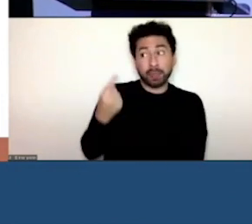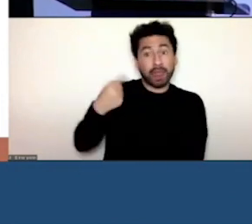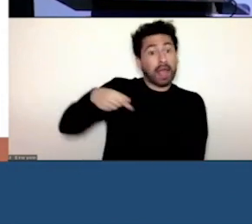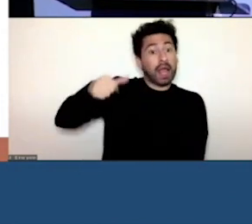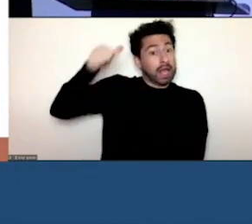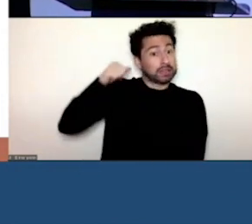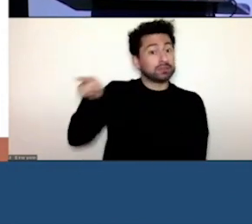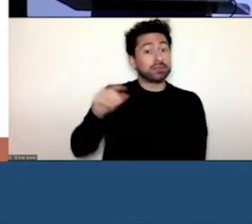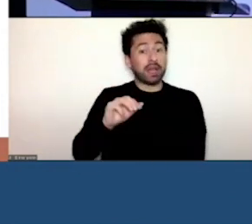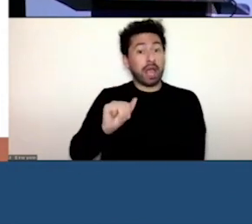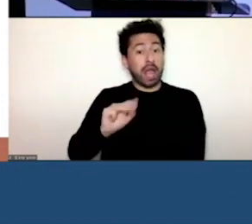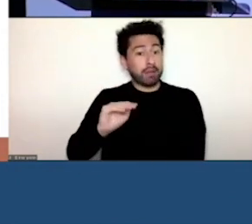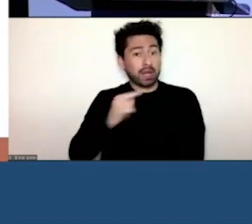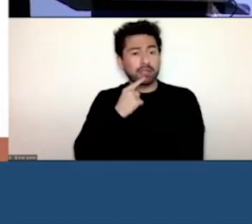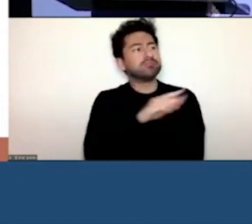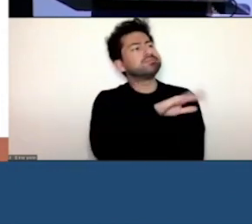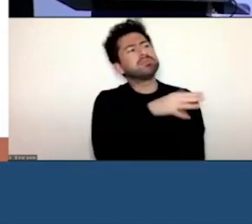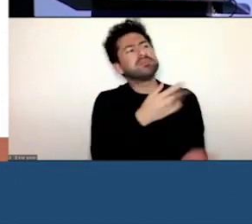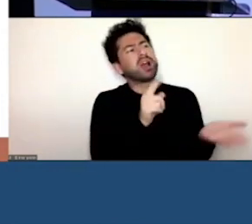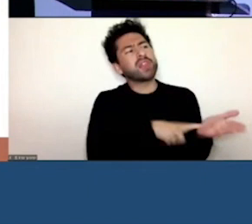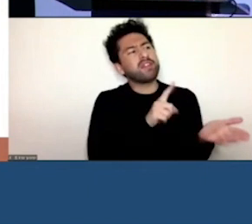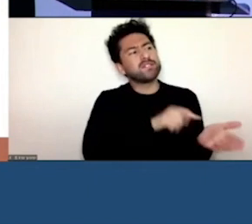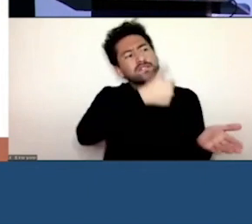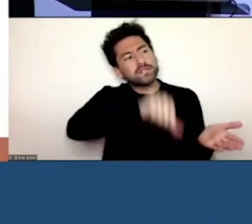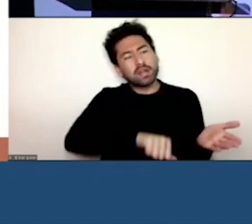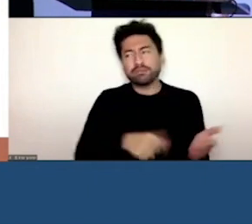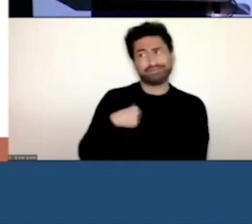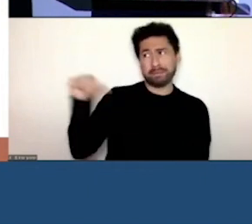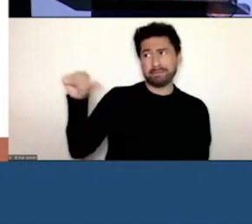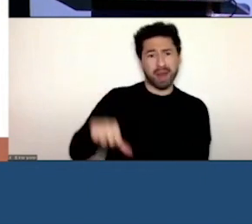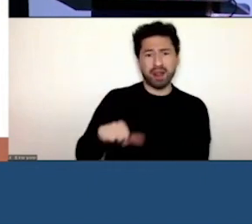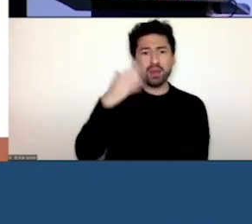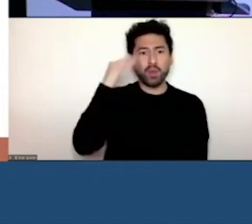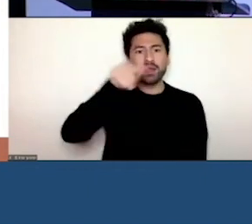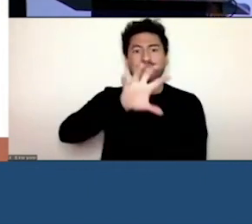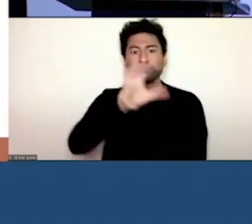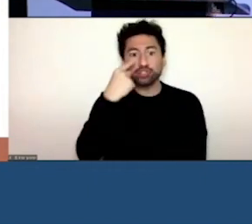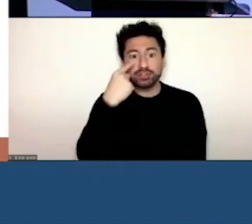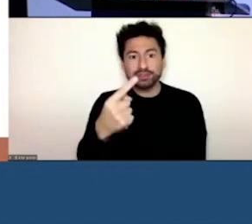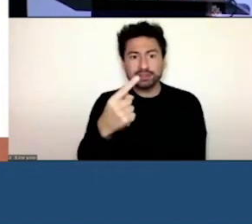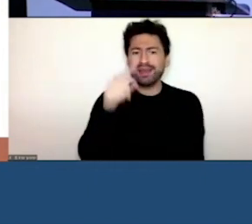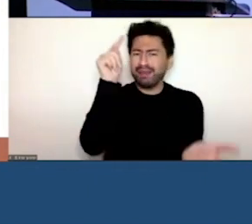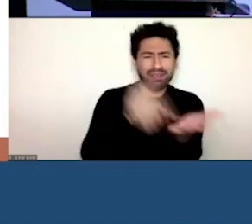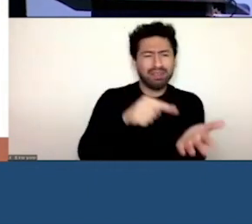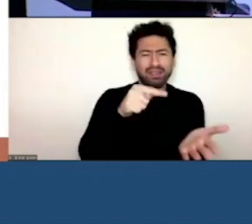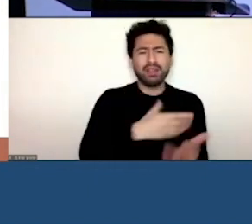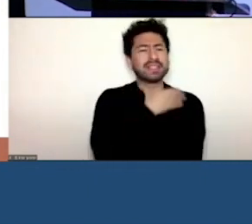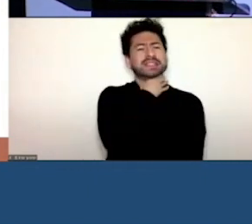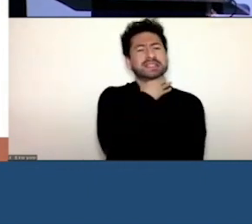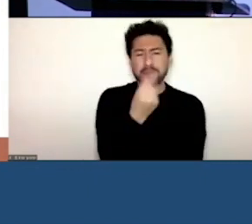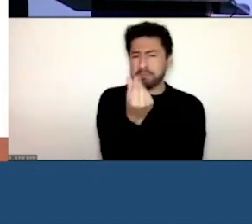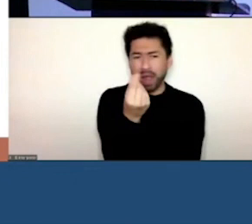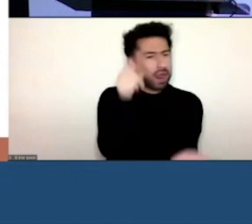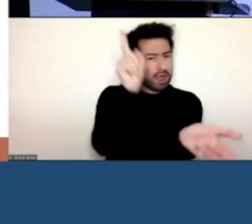the problem as far as debt is concerned. Well, we're in a bad situation because in the region, and you can see that this region is the most indebted of